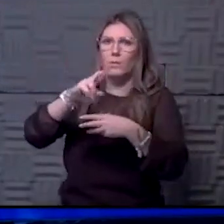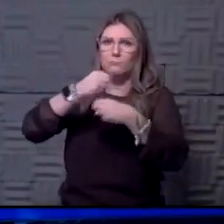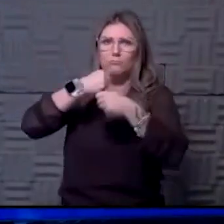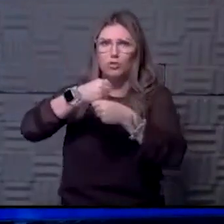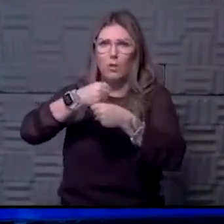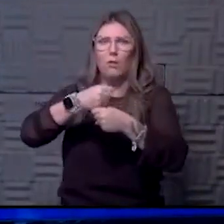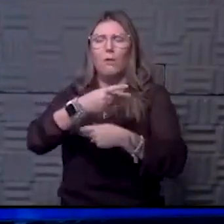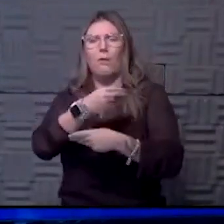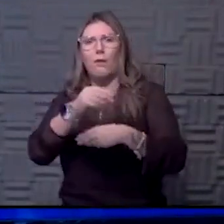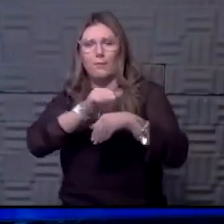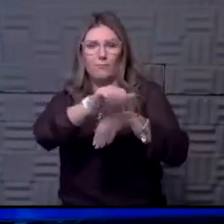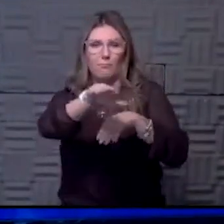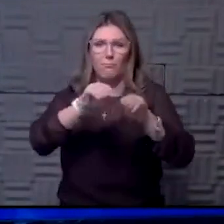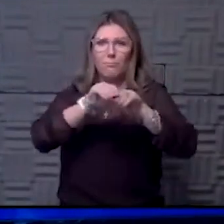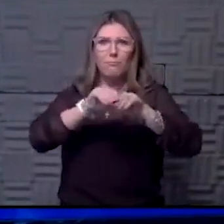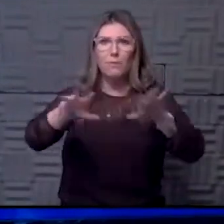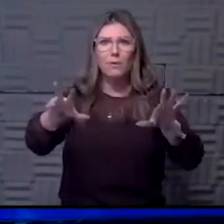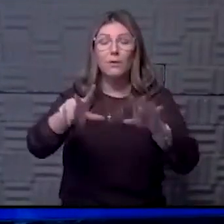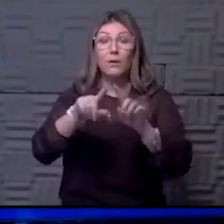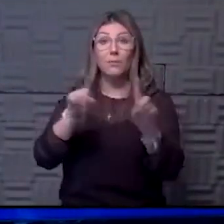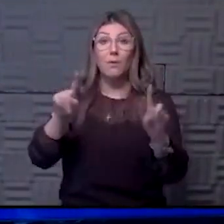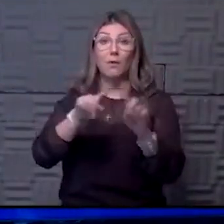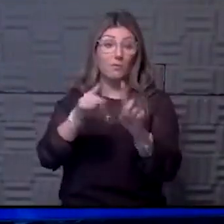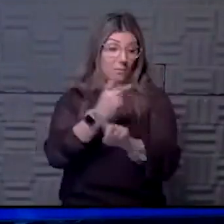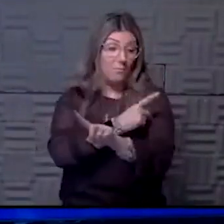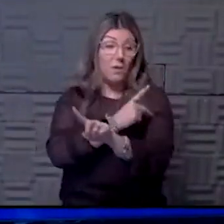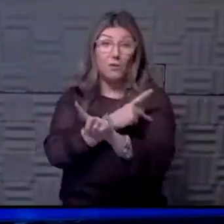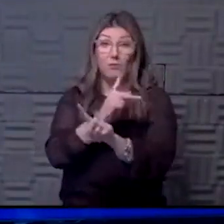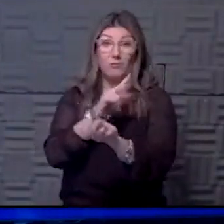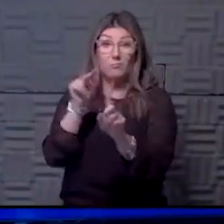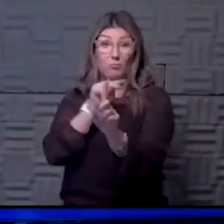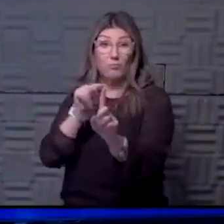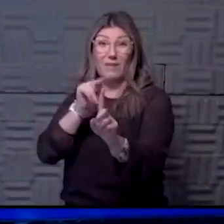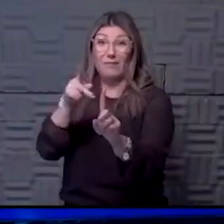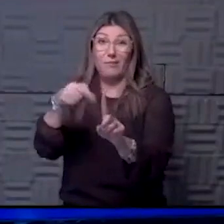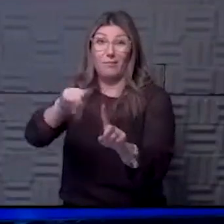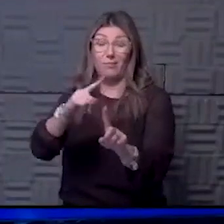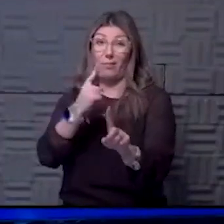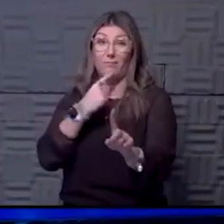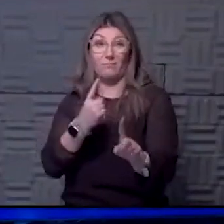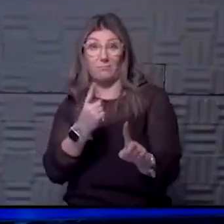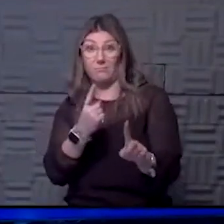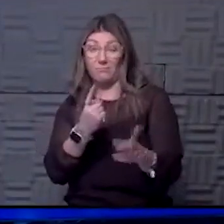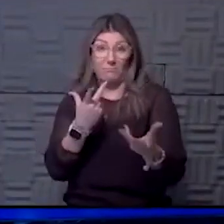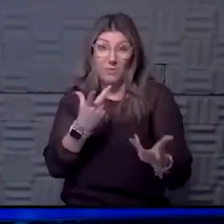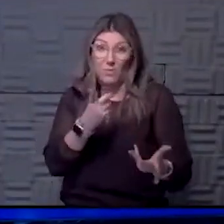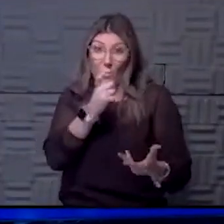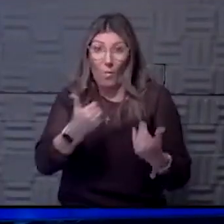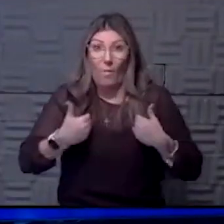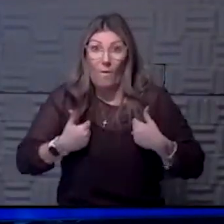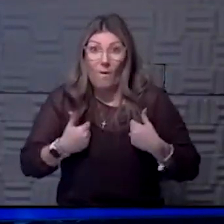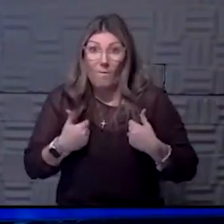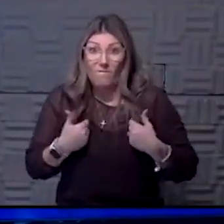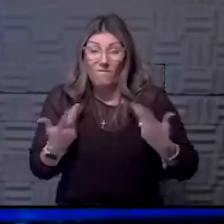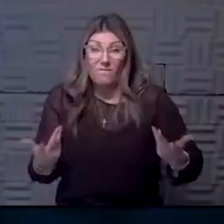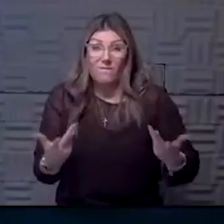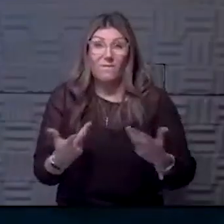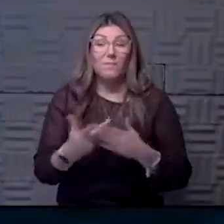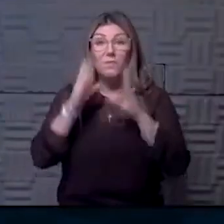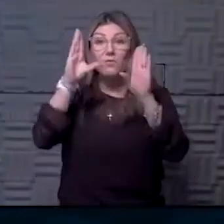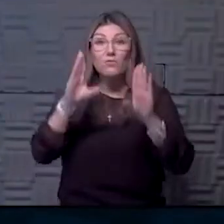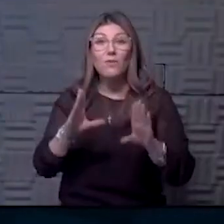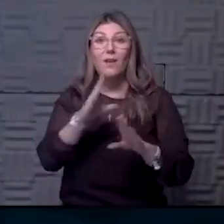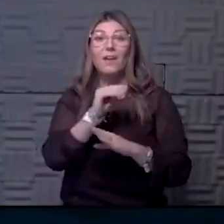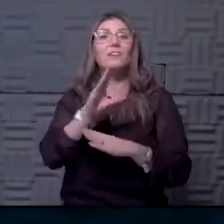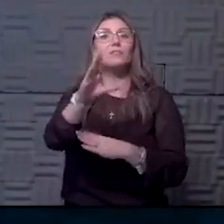problem? From the patient perspective, it's all they don't have it, and I think whatever we can do, it would be great. In your discussions